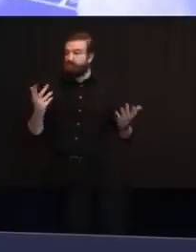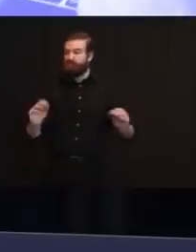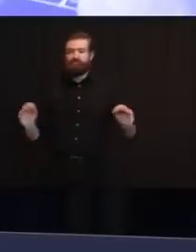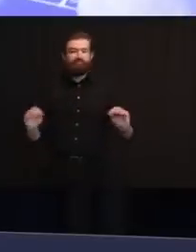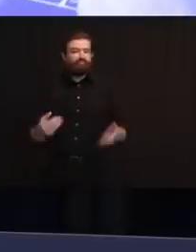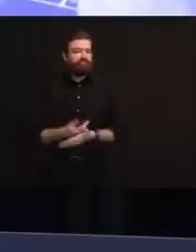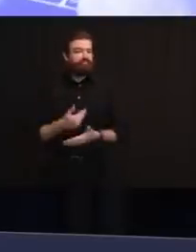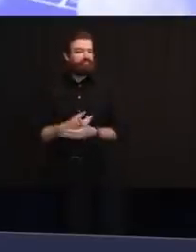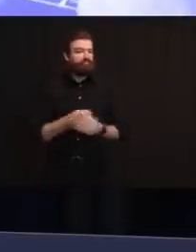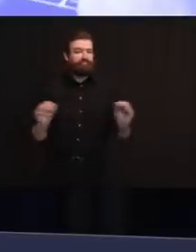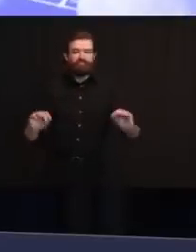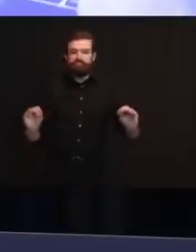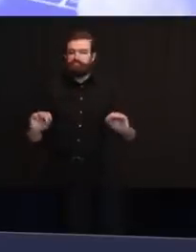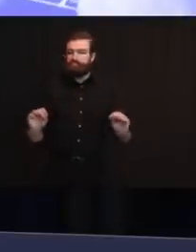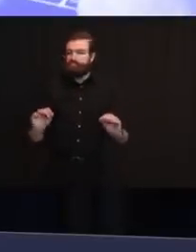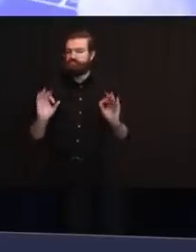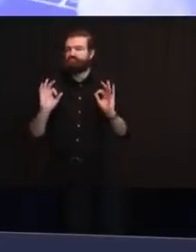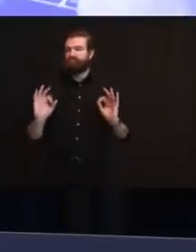governor shared,